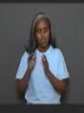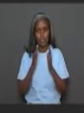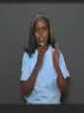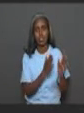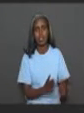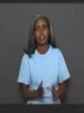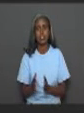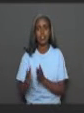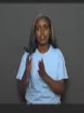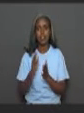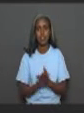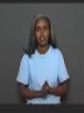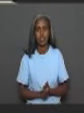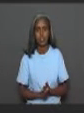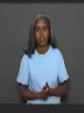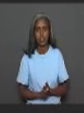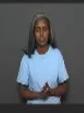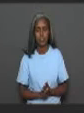Students, let's get ready.